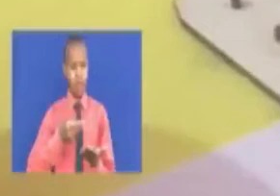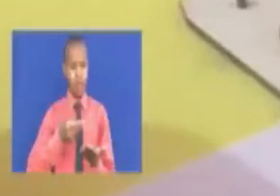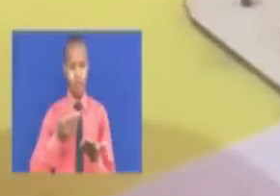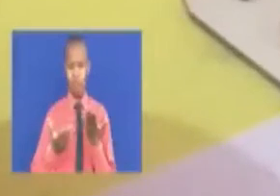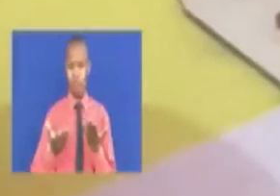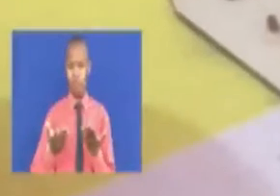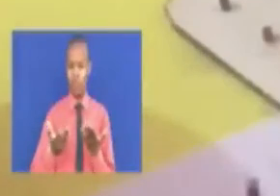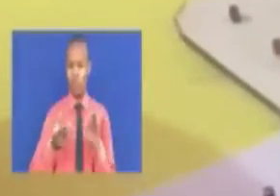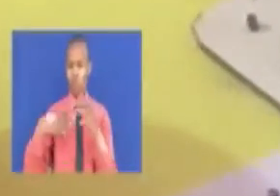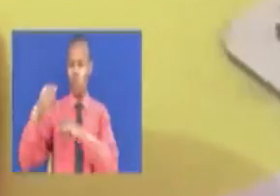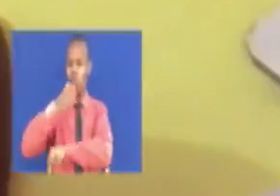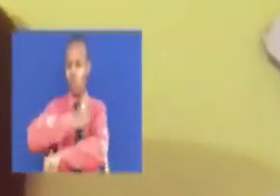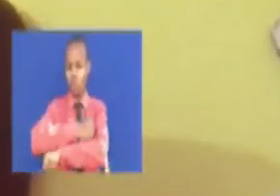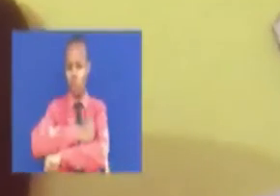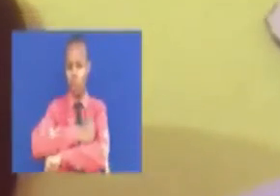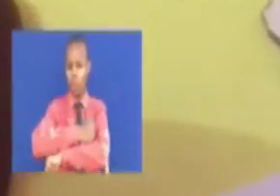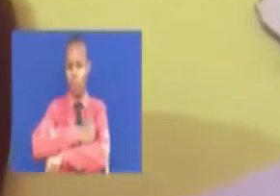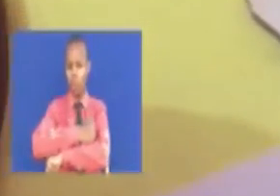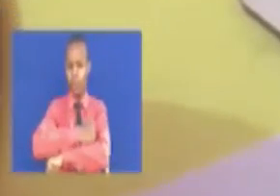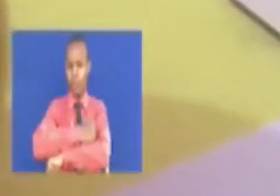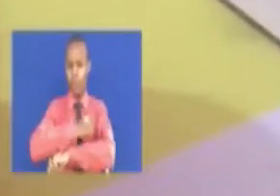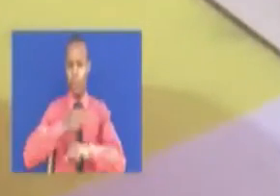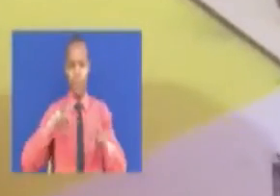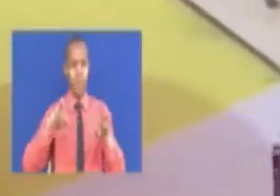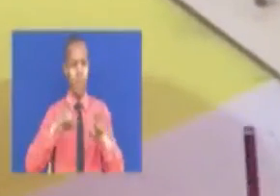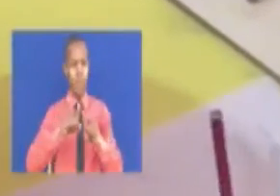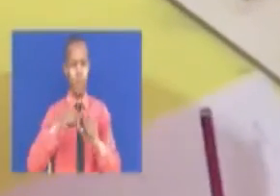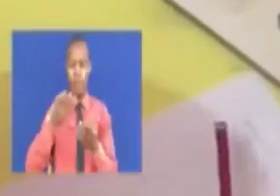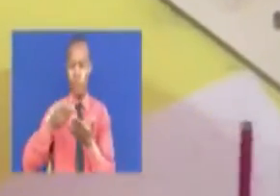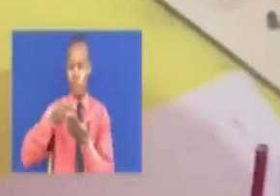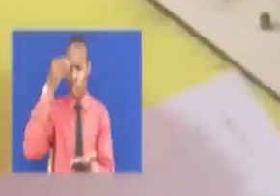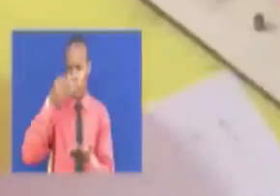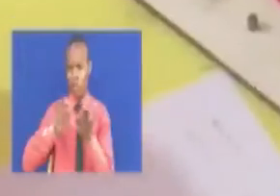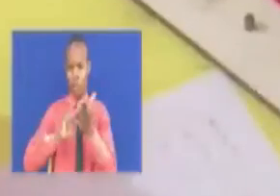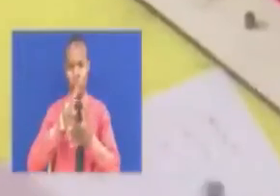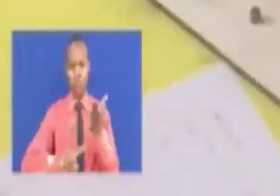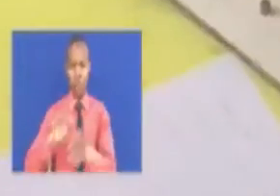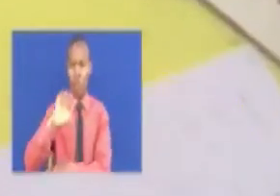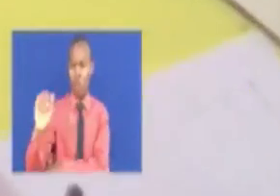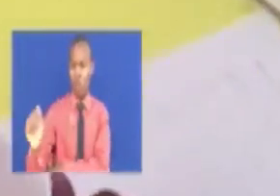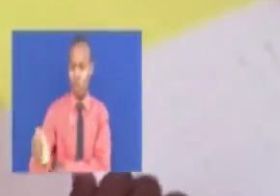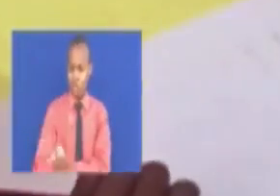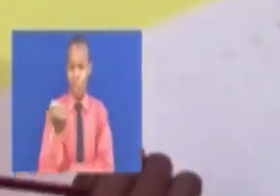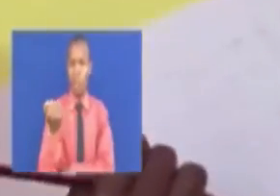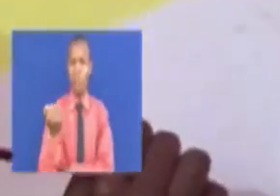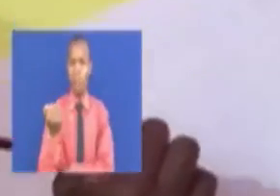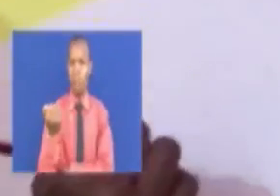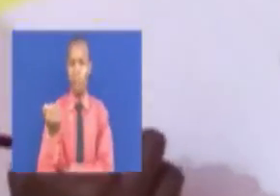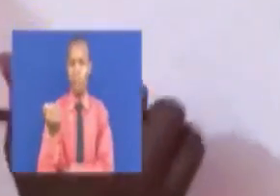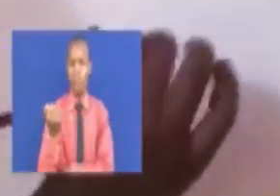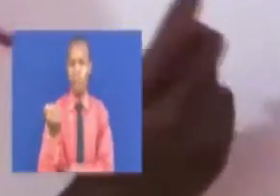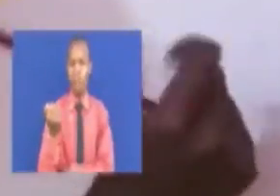I go to school. I brush my teeth. I wake up.